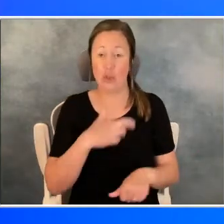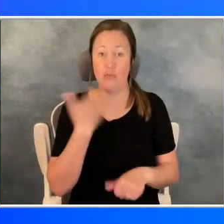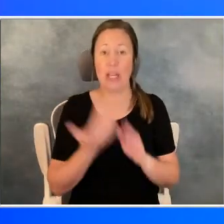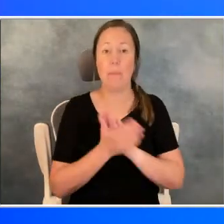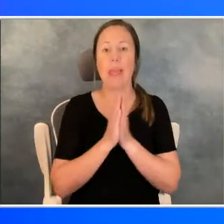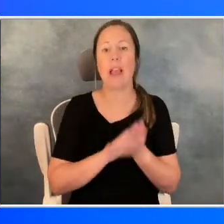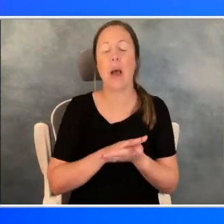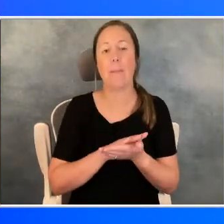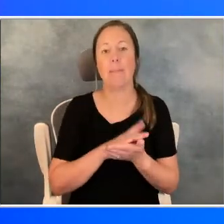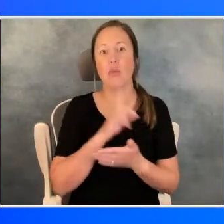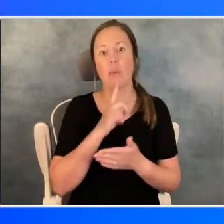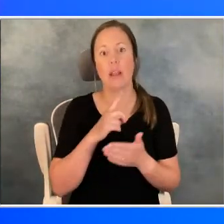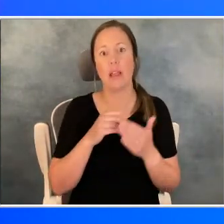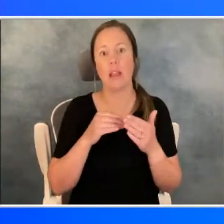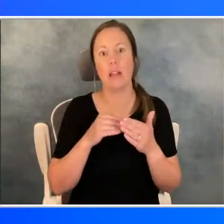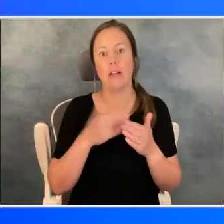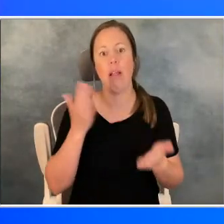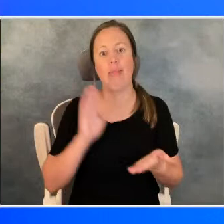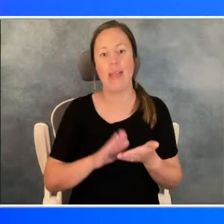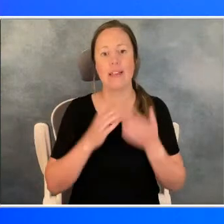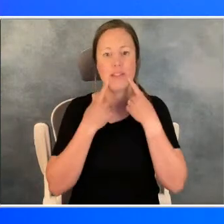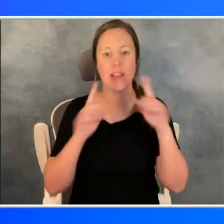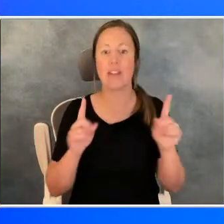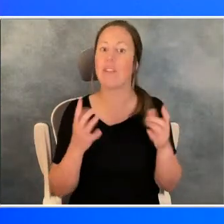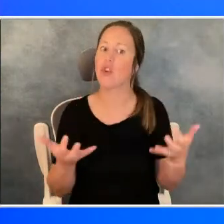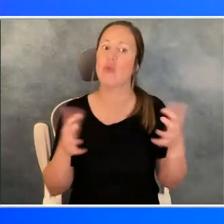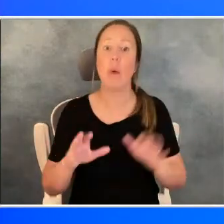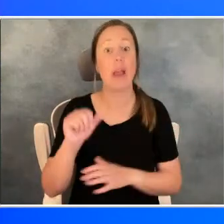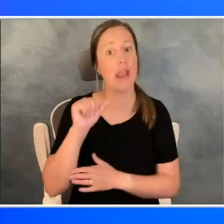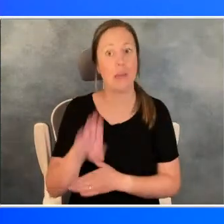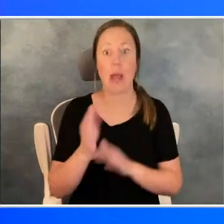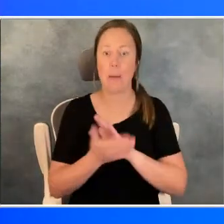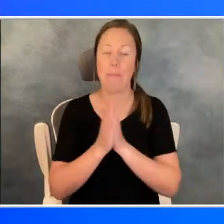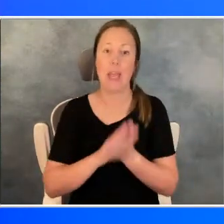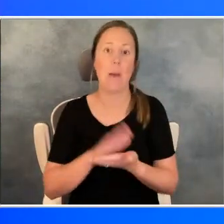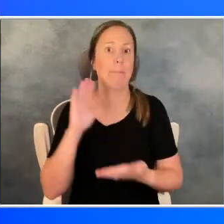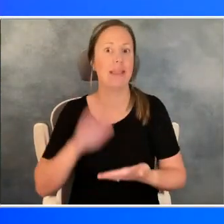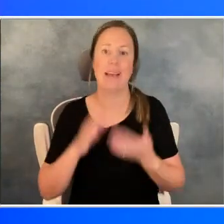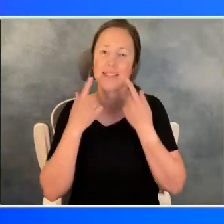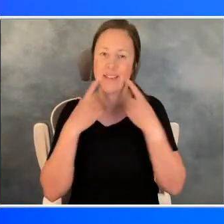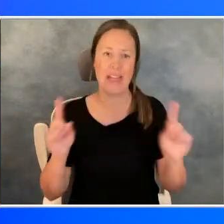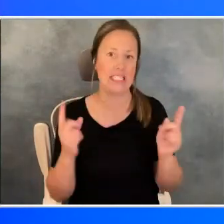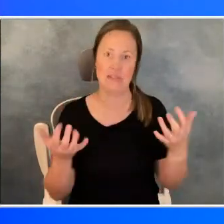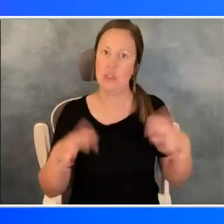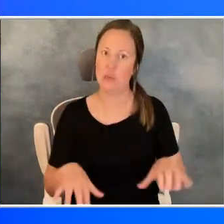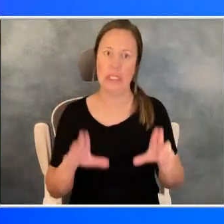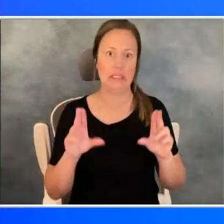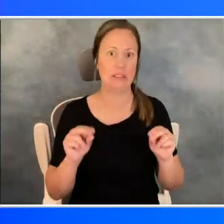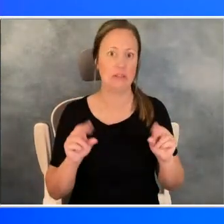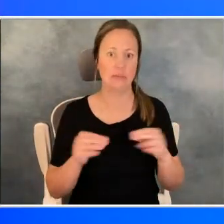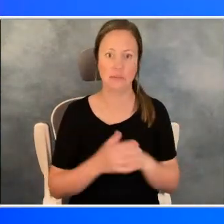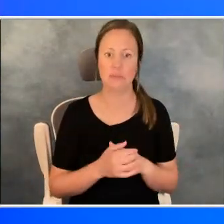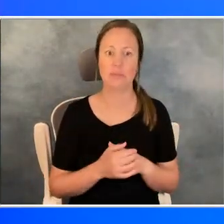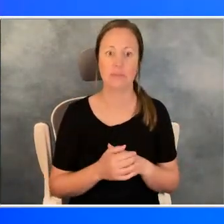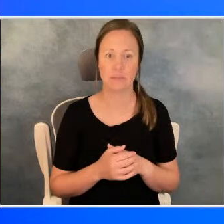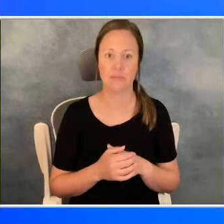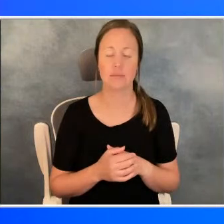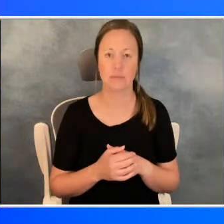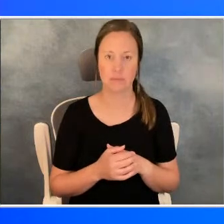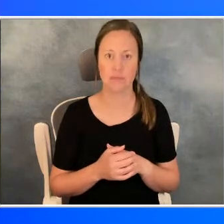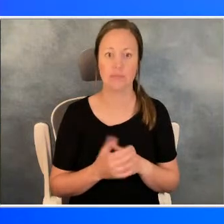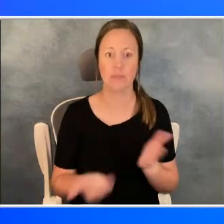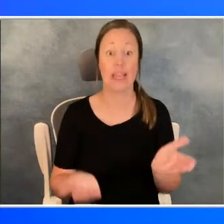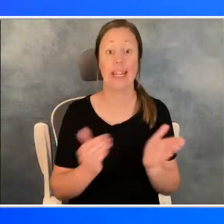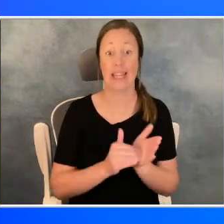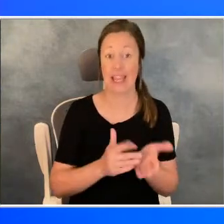never want to reduce the efficacy of your antibiotics ever. And the other thing is, so here again, I'm going to be a pharmacist for everyone again. So when you